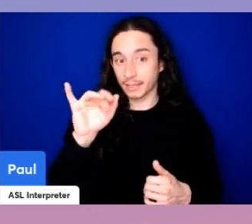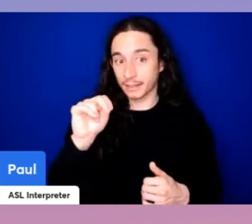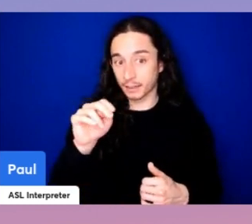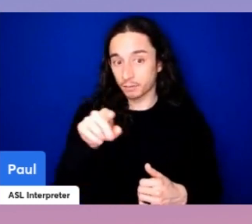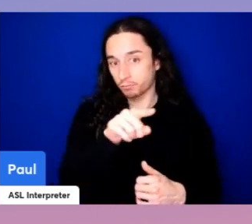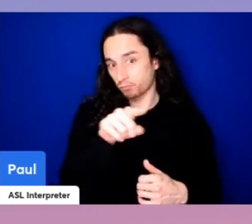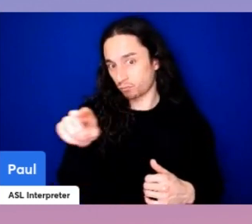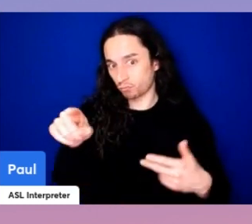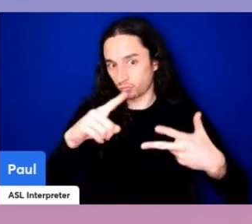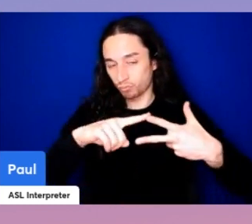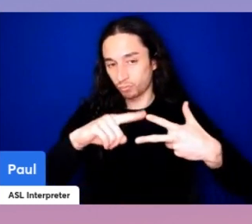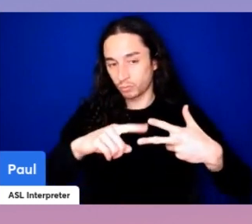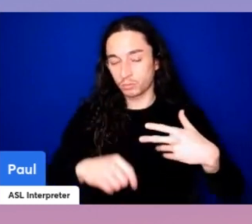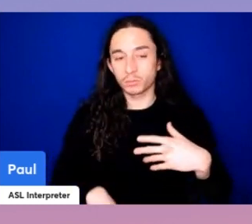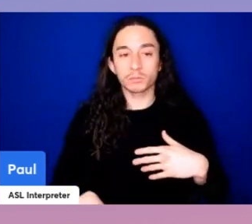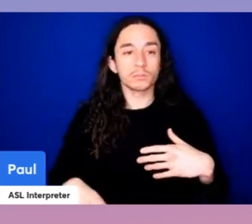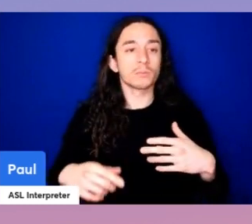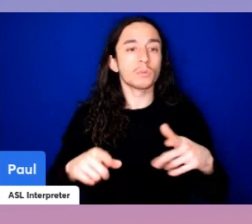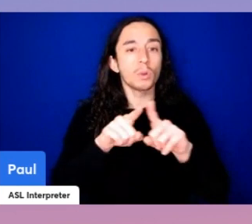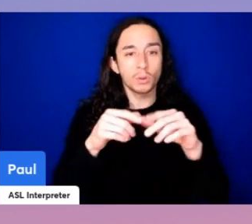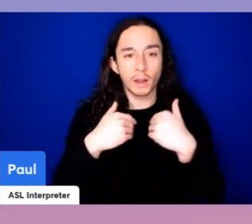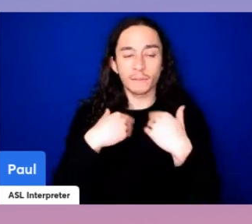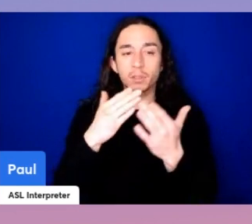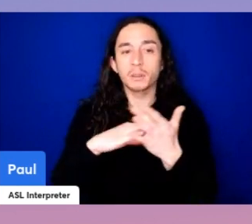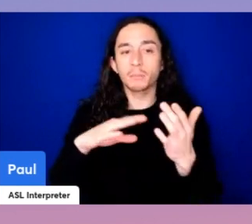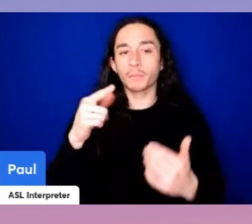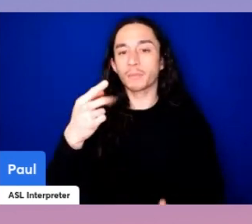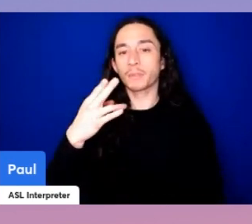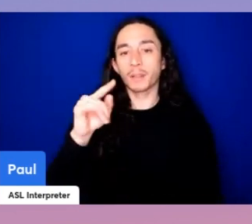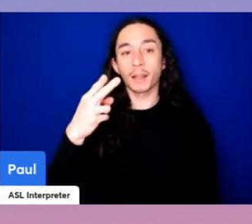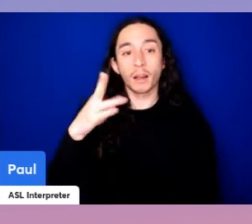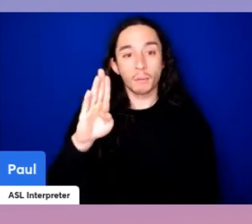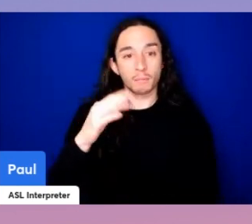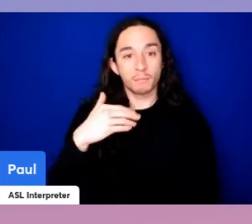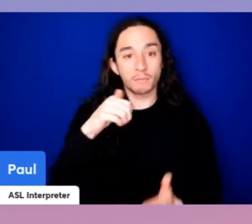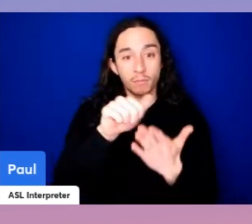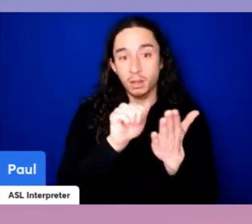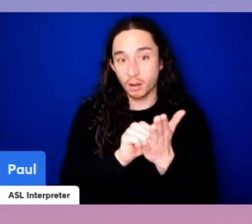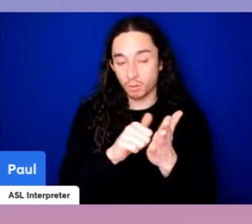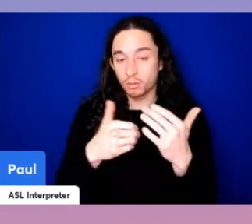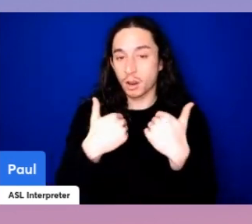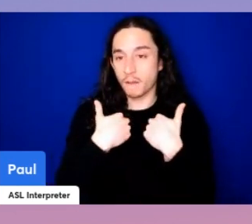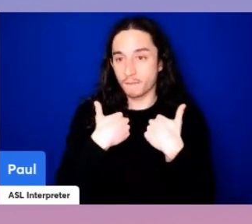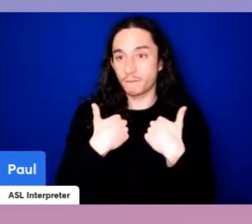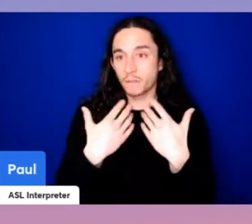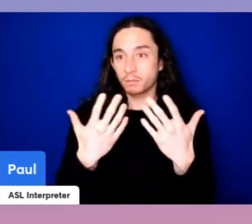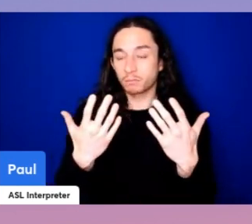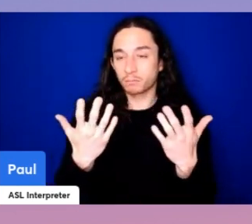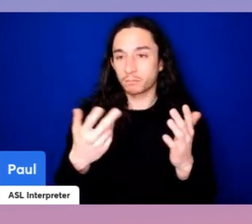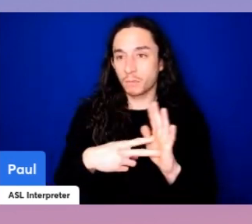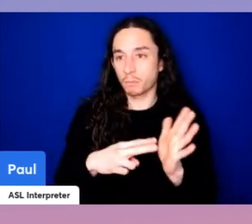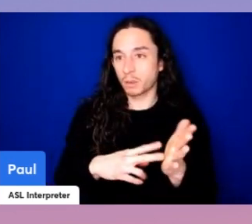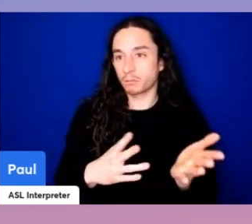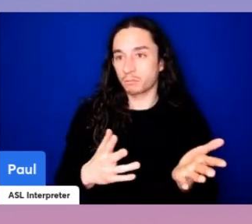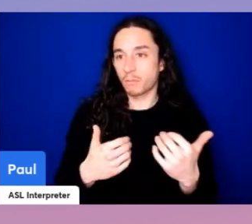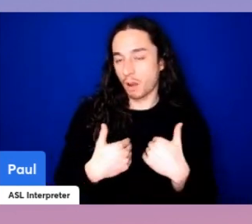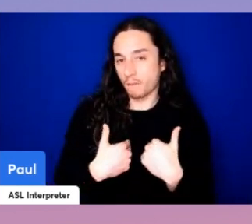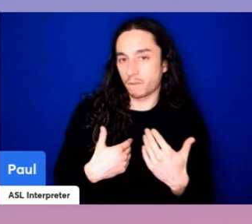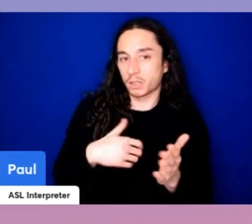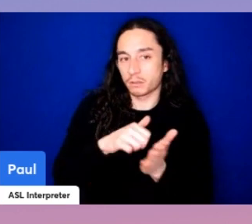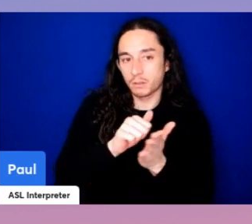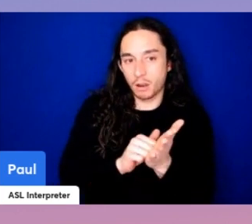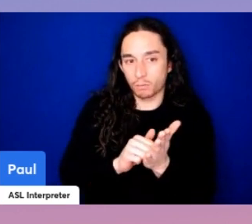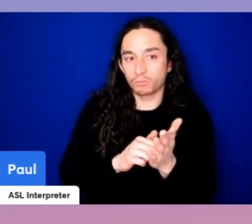Pratama. I also have some GitHub account. I mean, an account, yeah, at